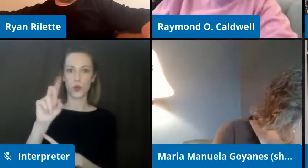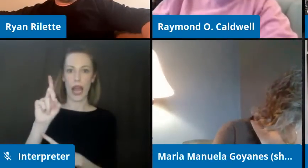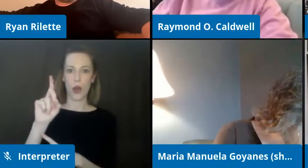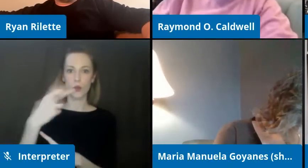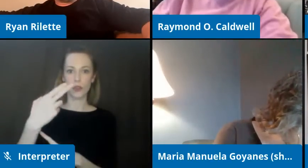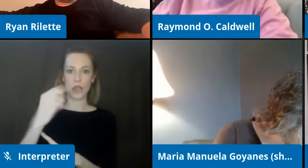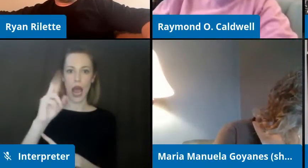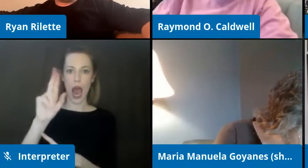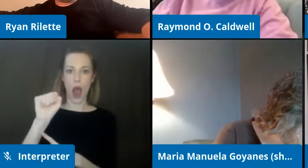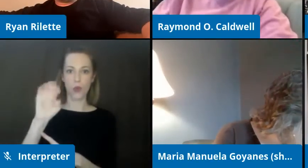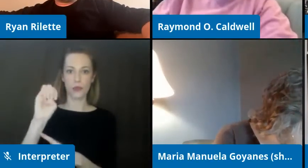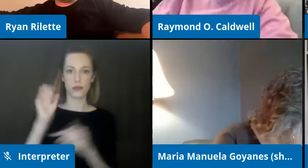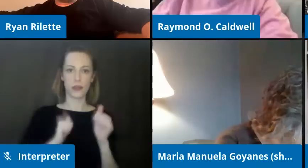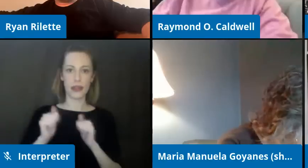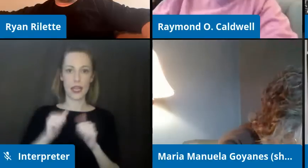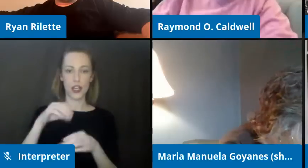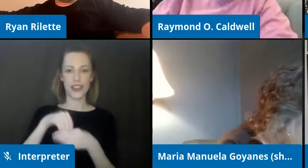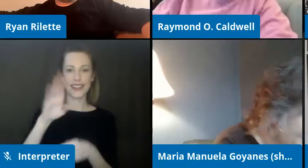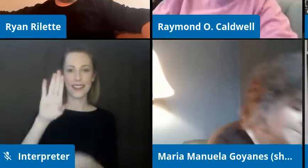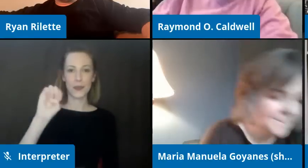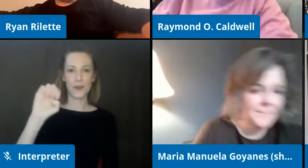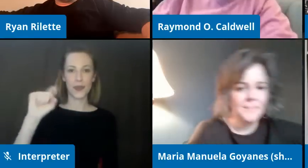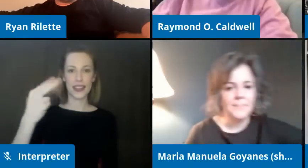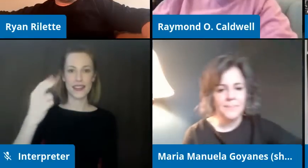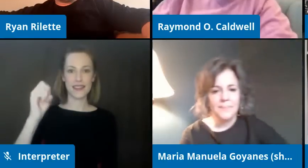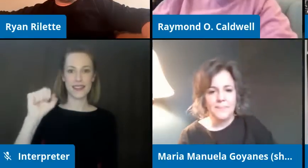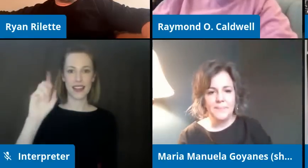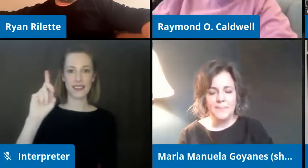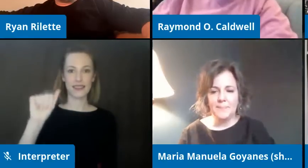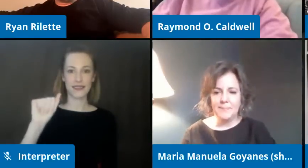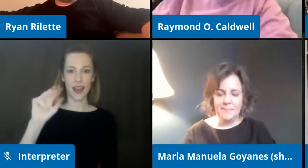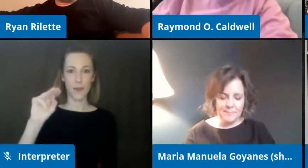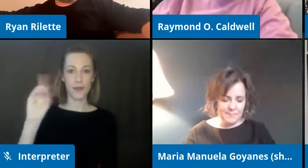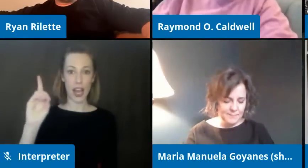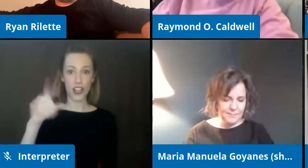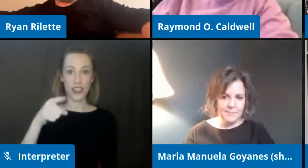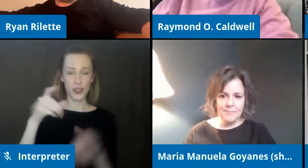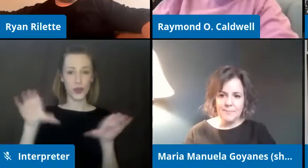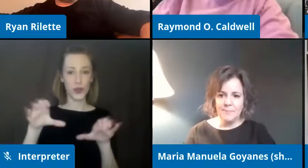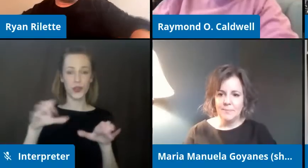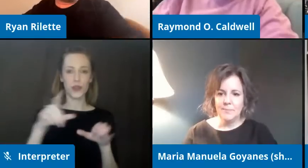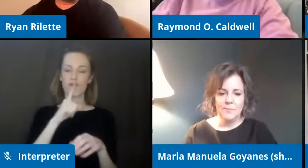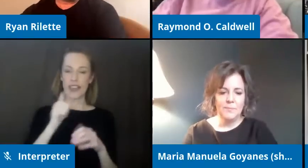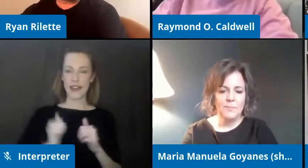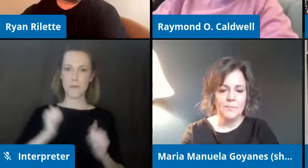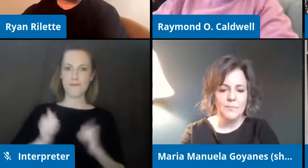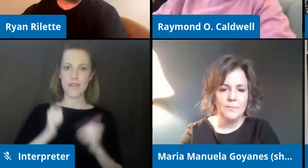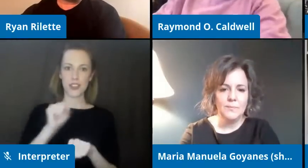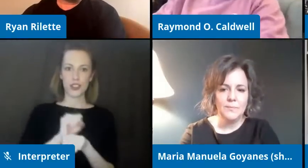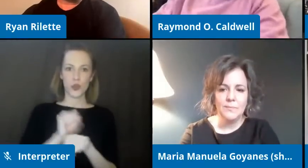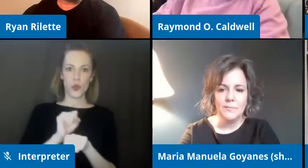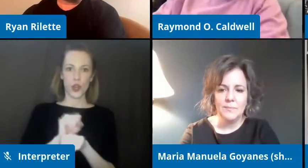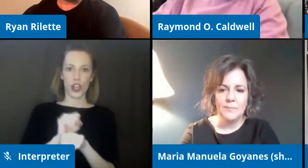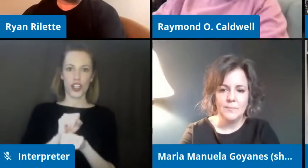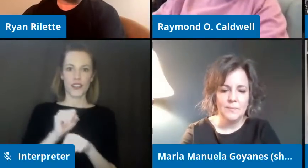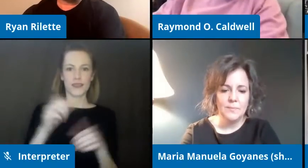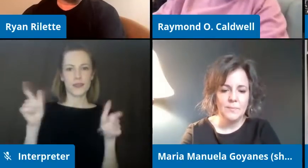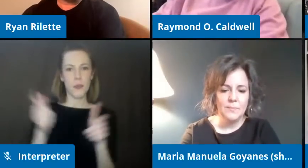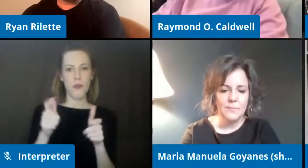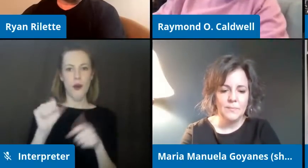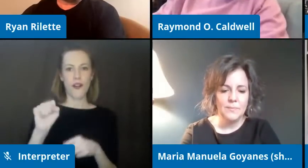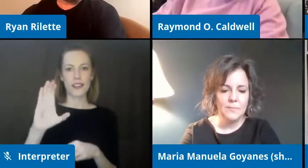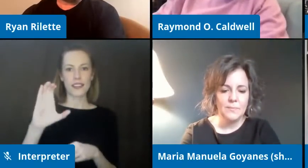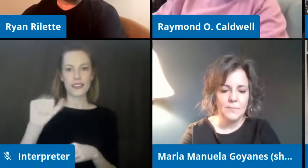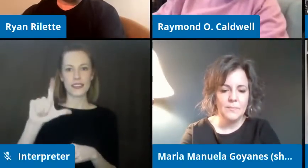ambitious work on a large scale, musical plays. What is the impact at this point on the of